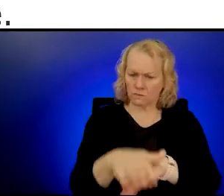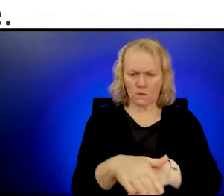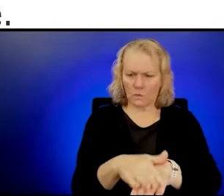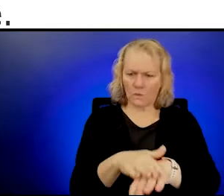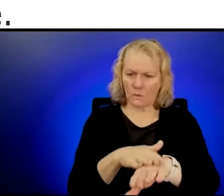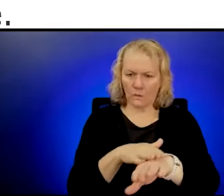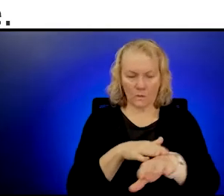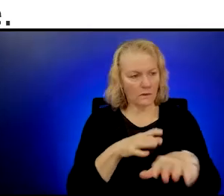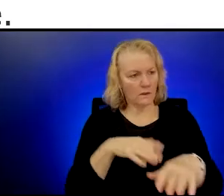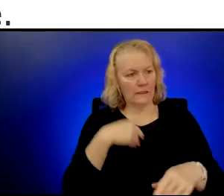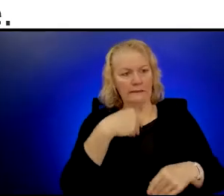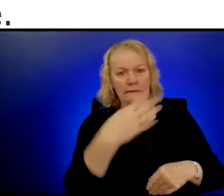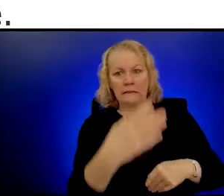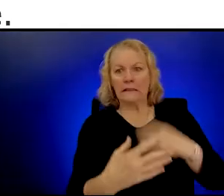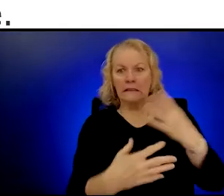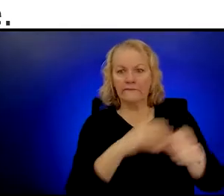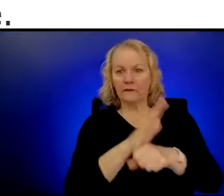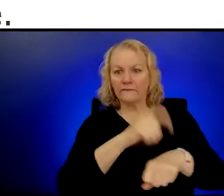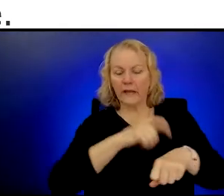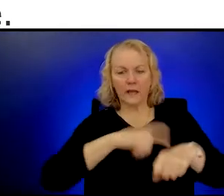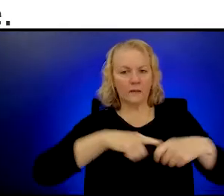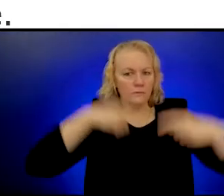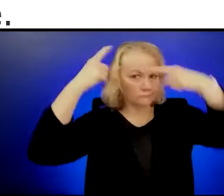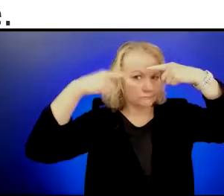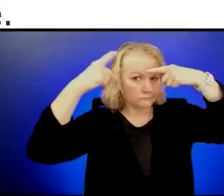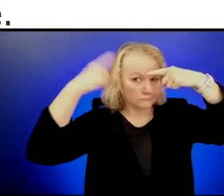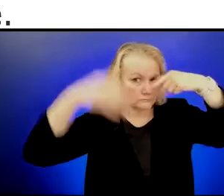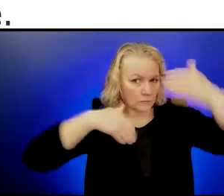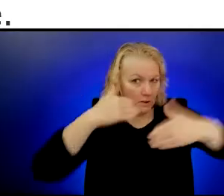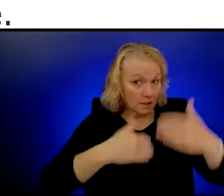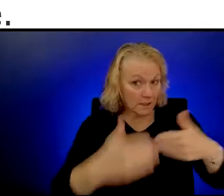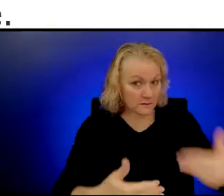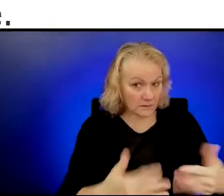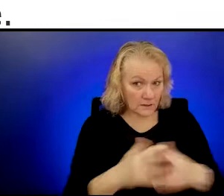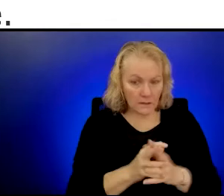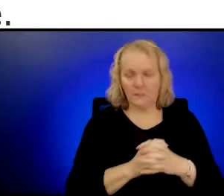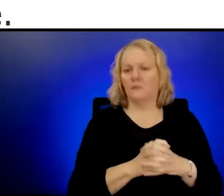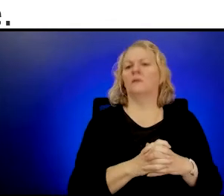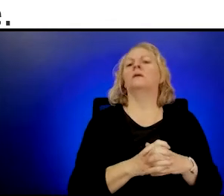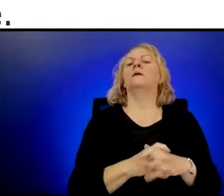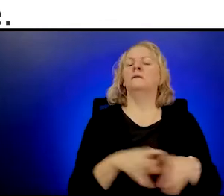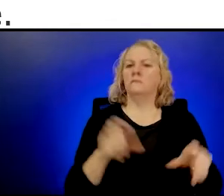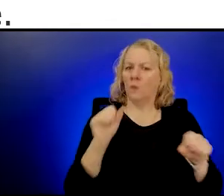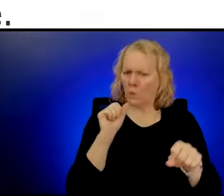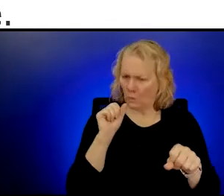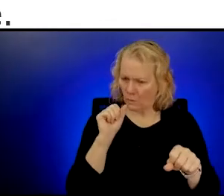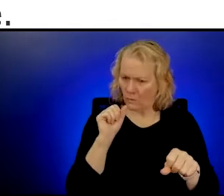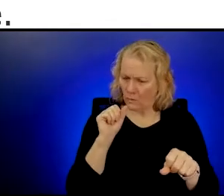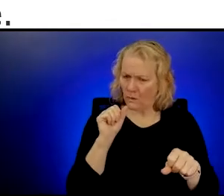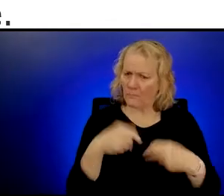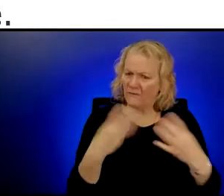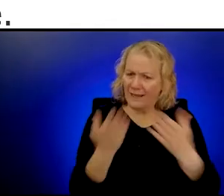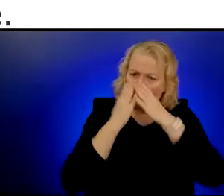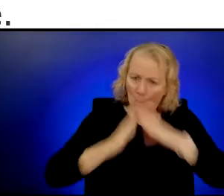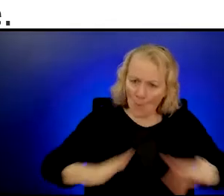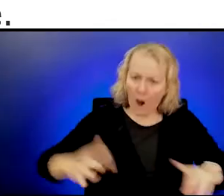to give time to process information. Work in a quiet environment where it's easier